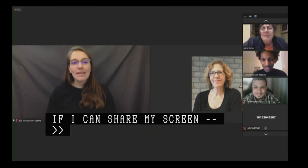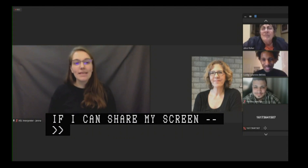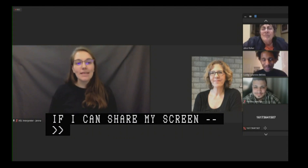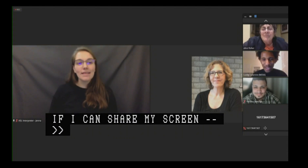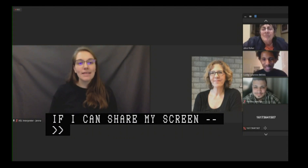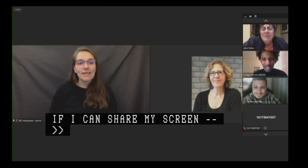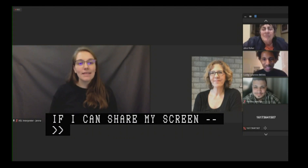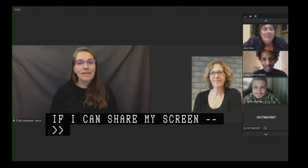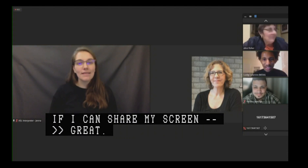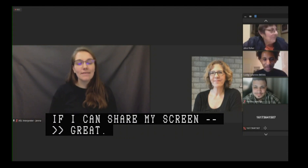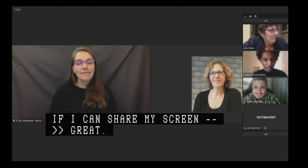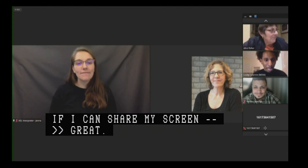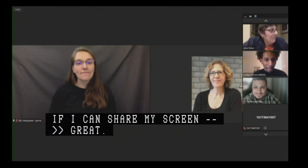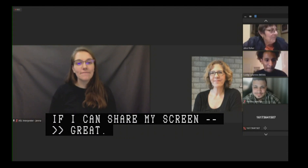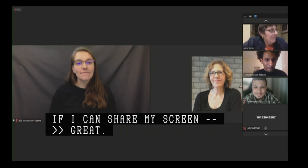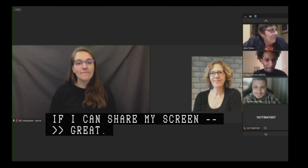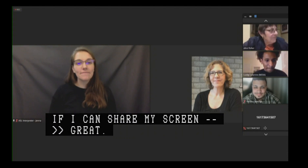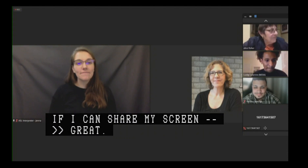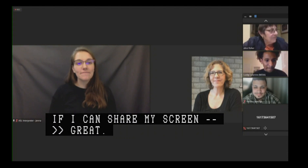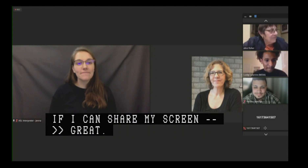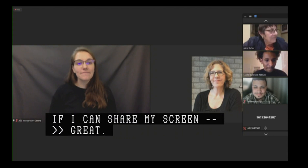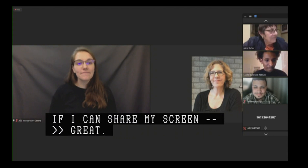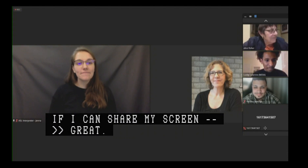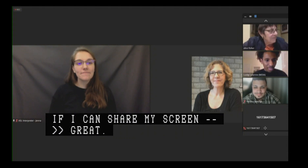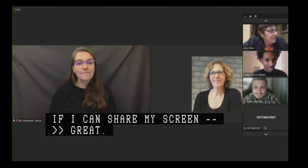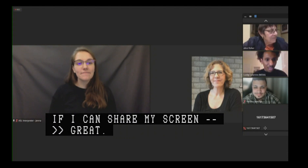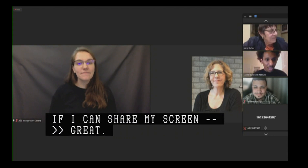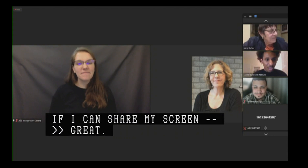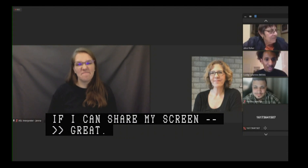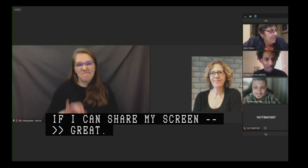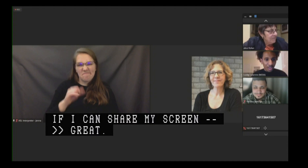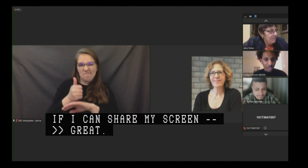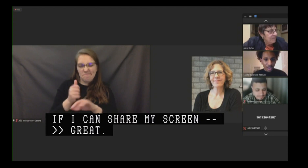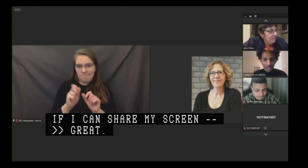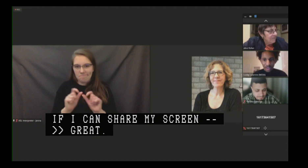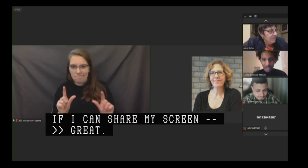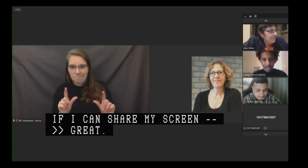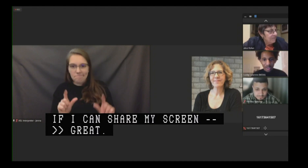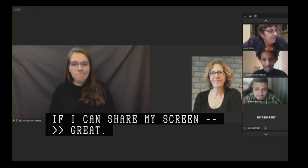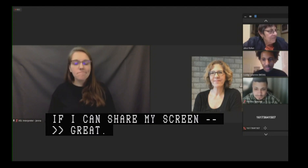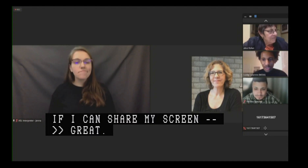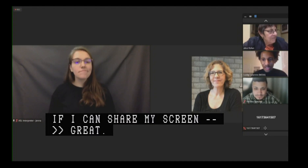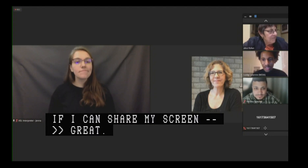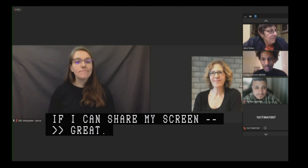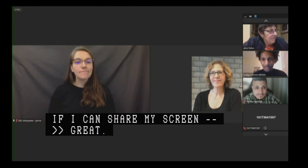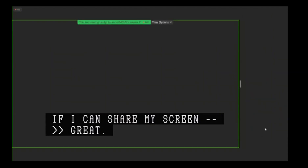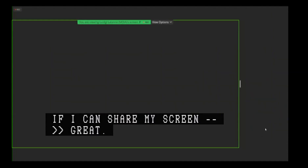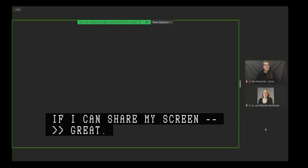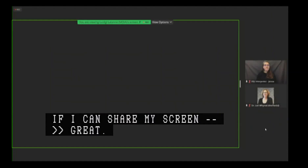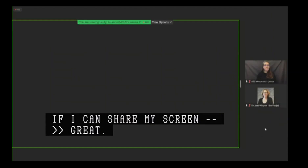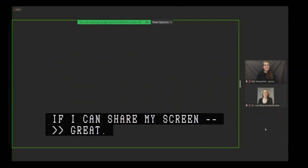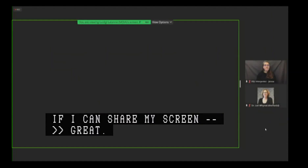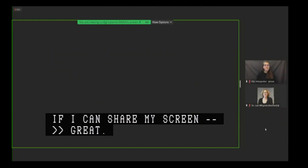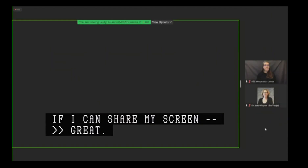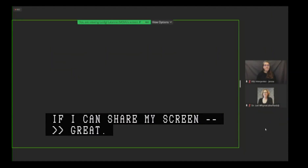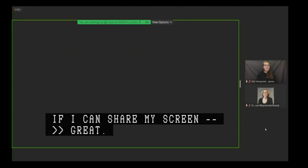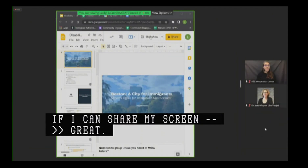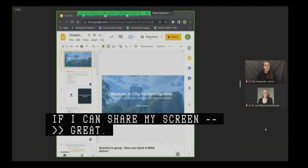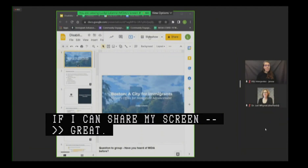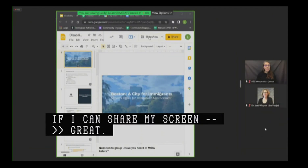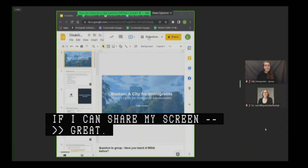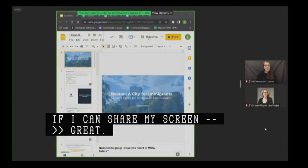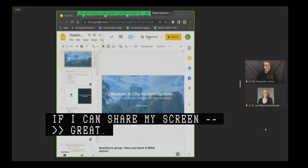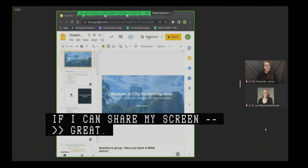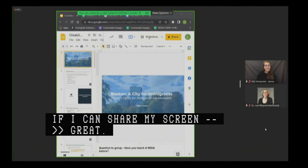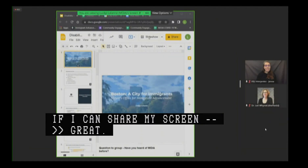Let me just bring this back here. Right. So